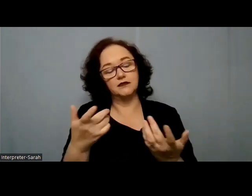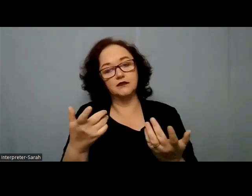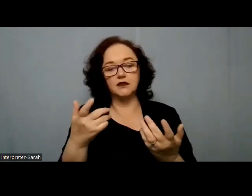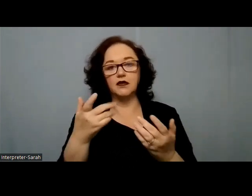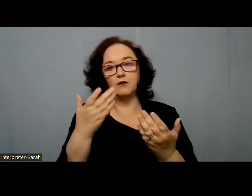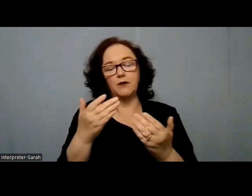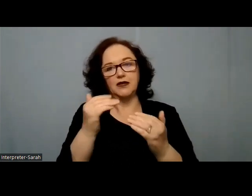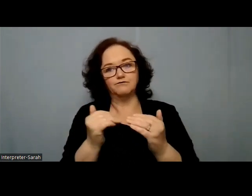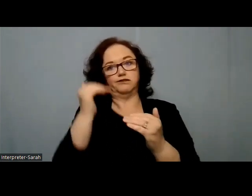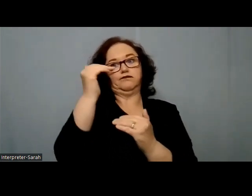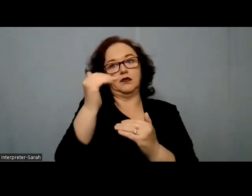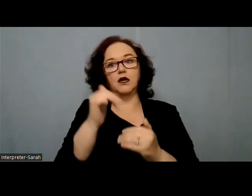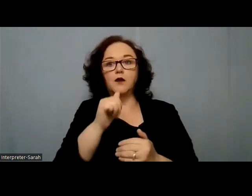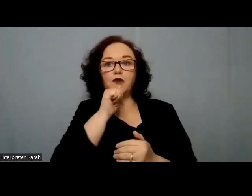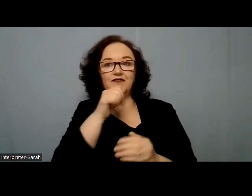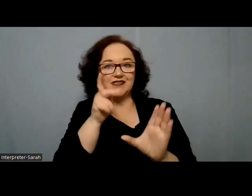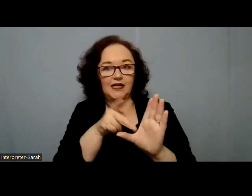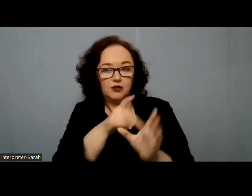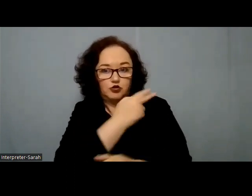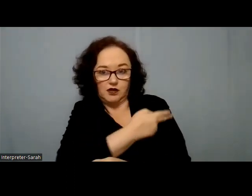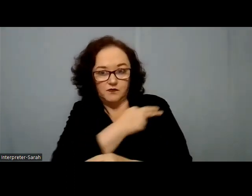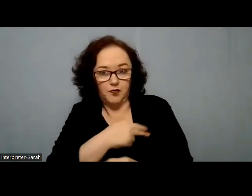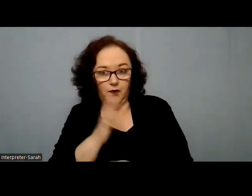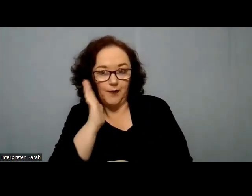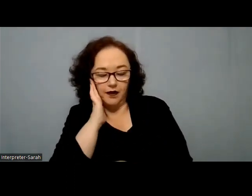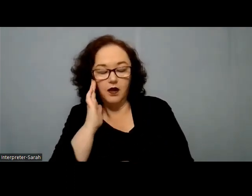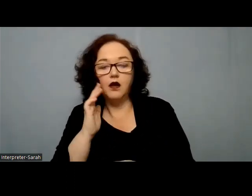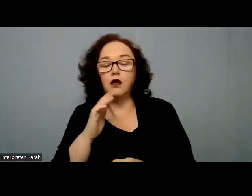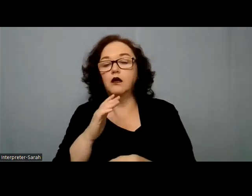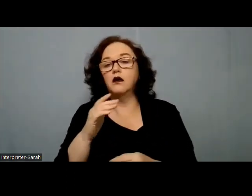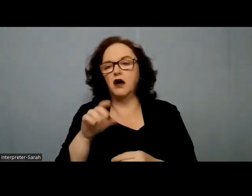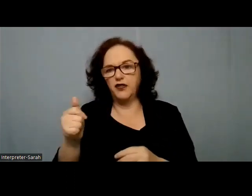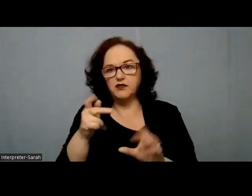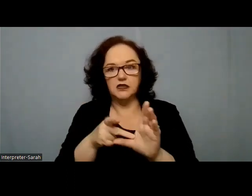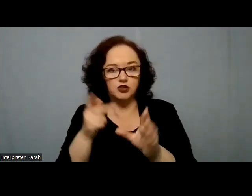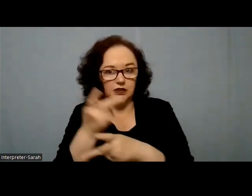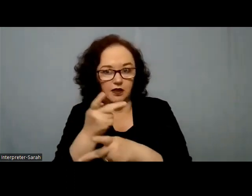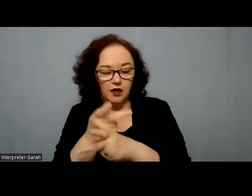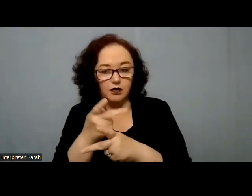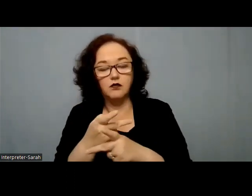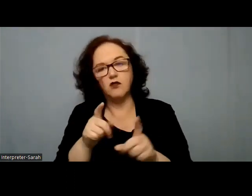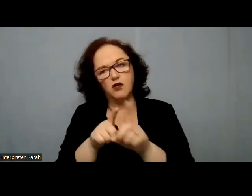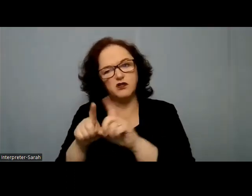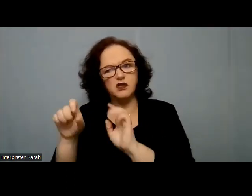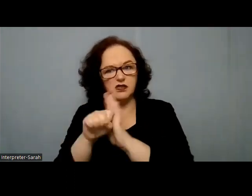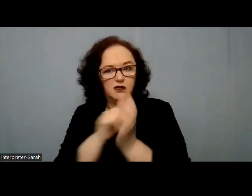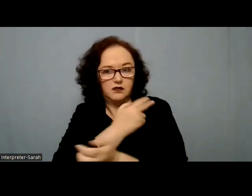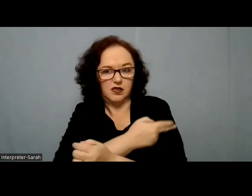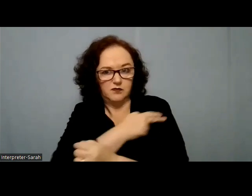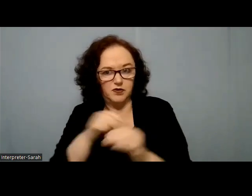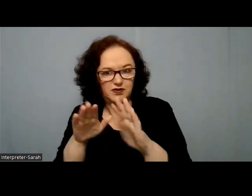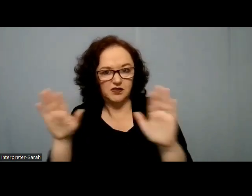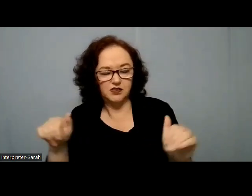psychiatric hospital bed or more intensive level of care, including the state hospital system. As Rebecca